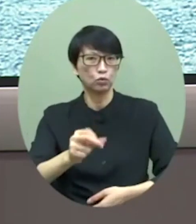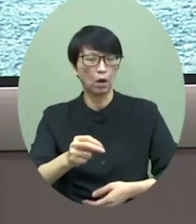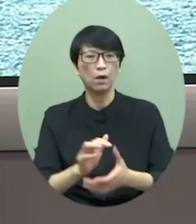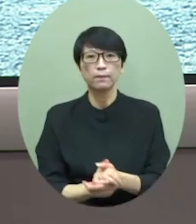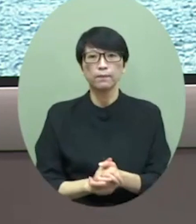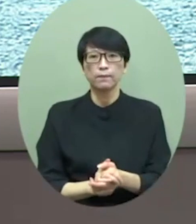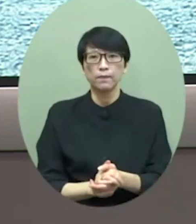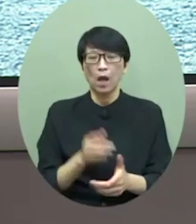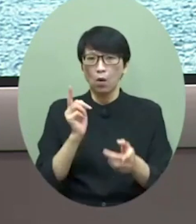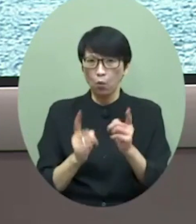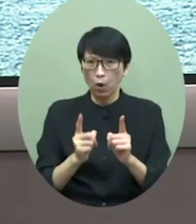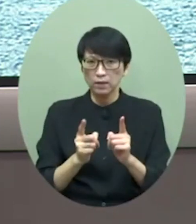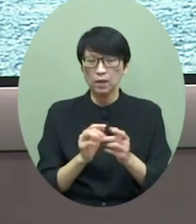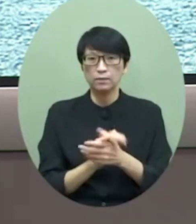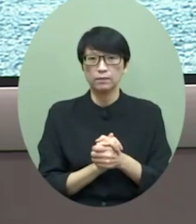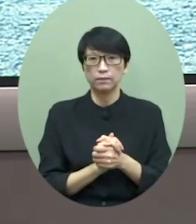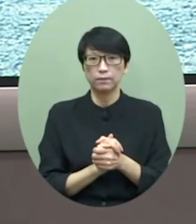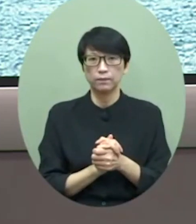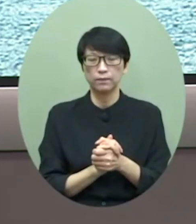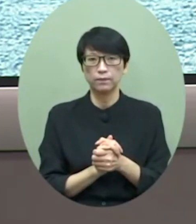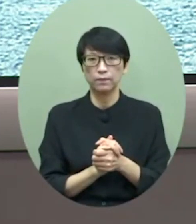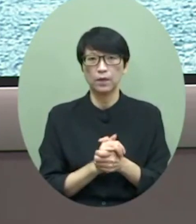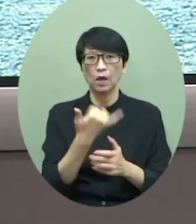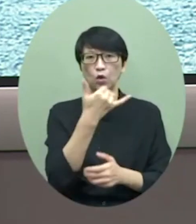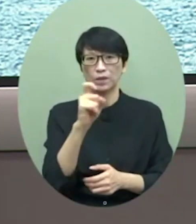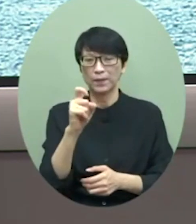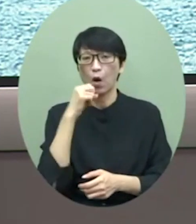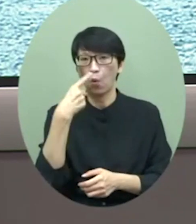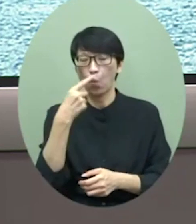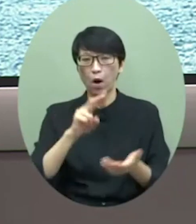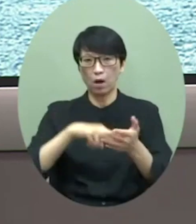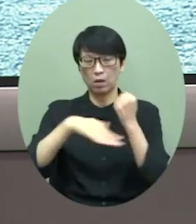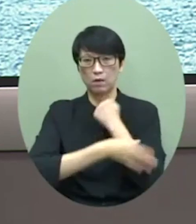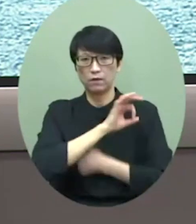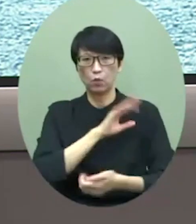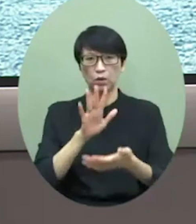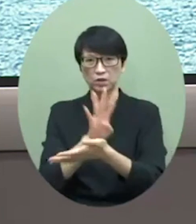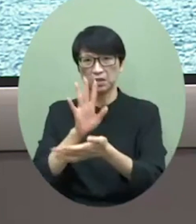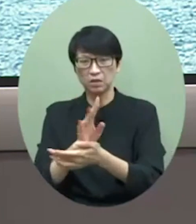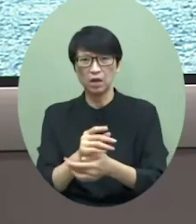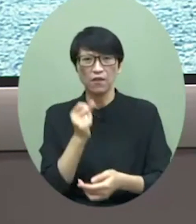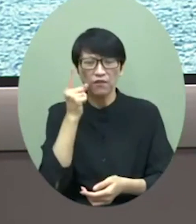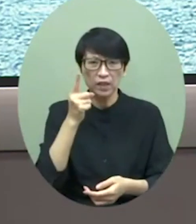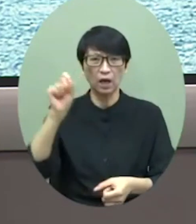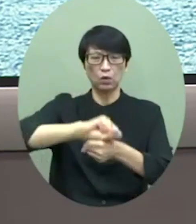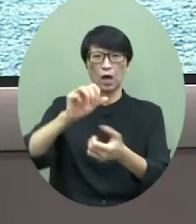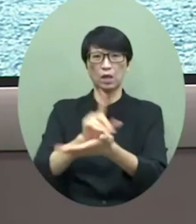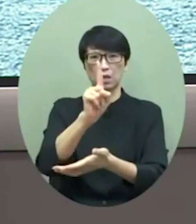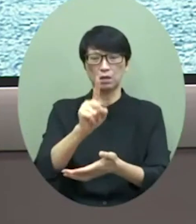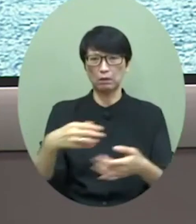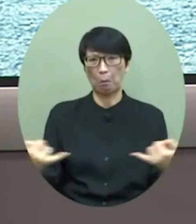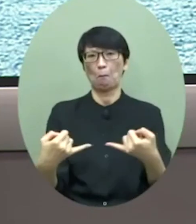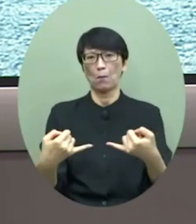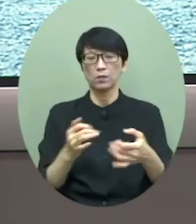Because if we invoke the emergency regulations ordinance to allow operation of the LegCo, this may be in